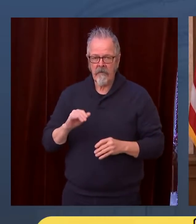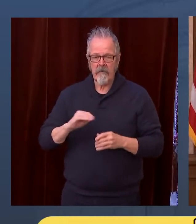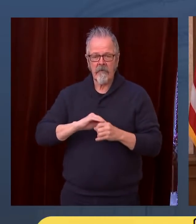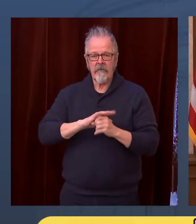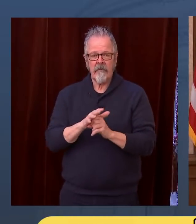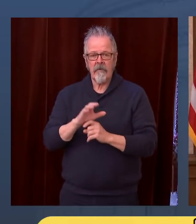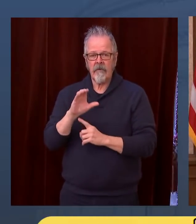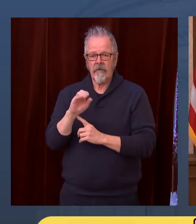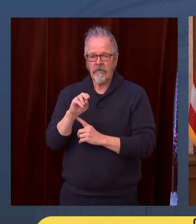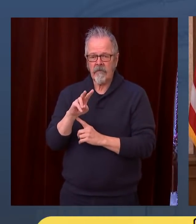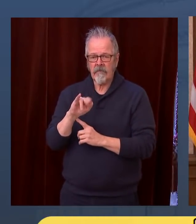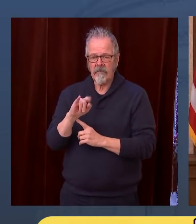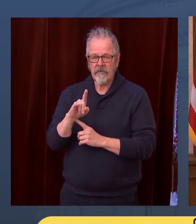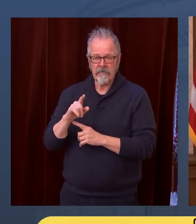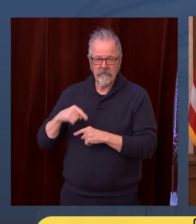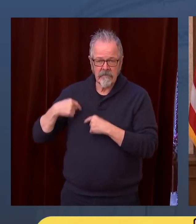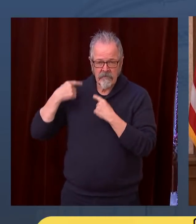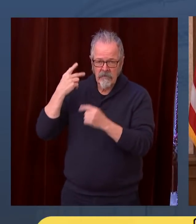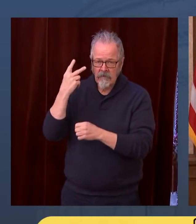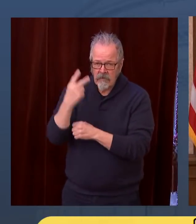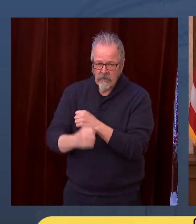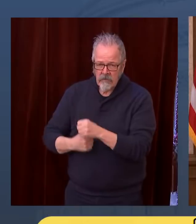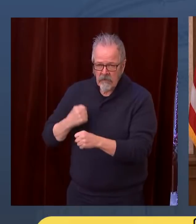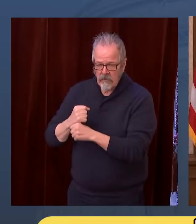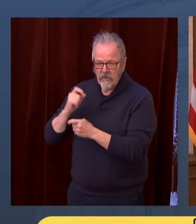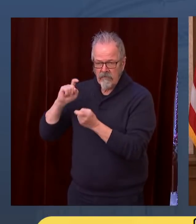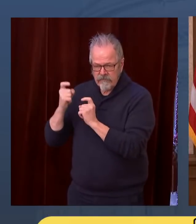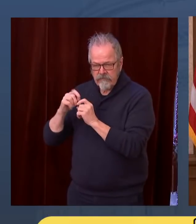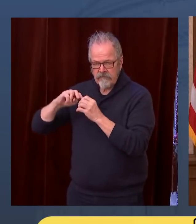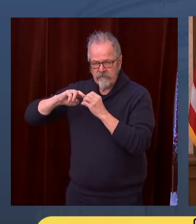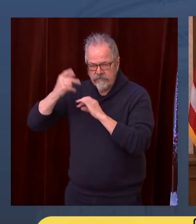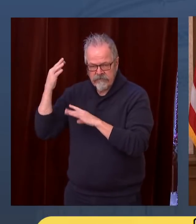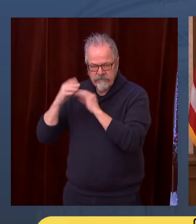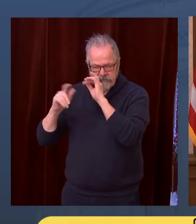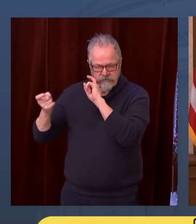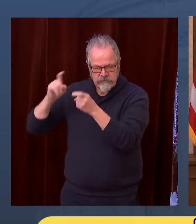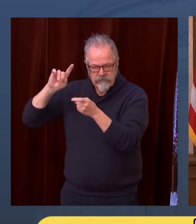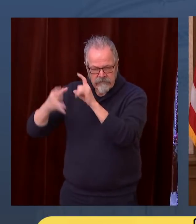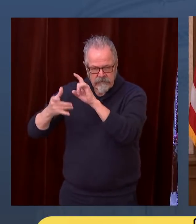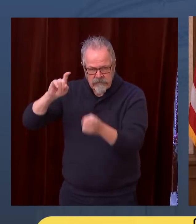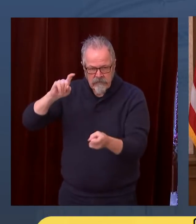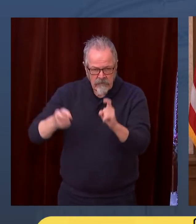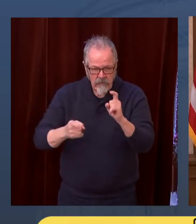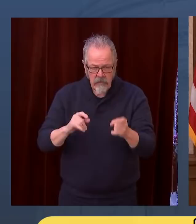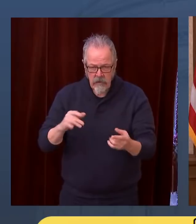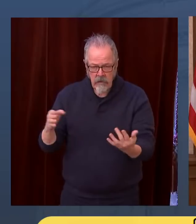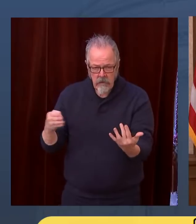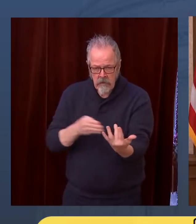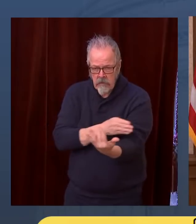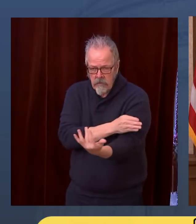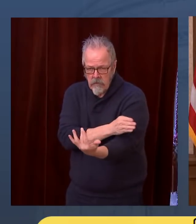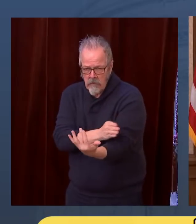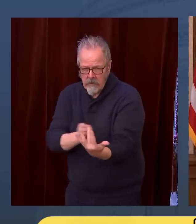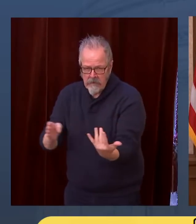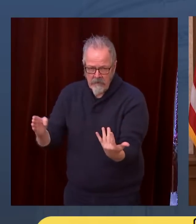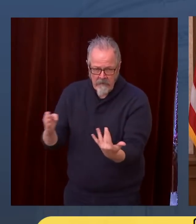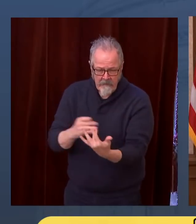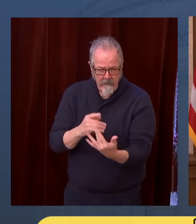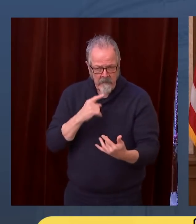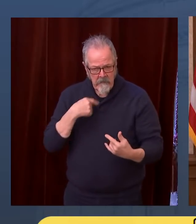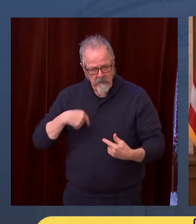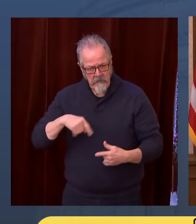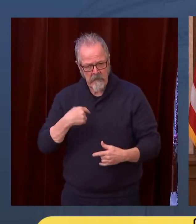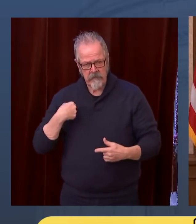the last 2 years, and our efforts have been significantly aggressive in addressing